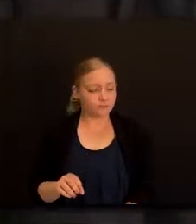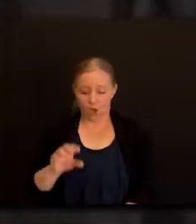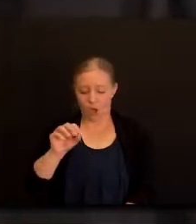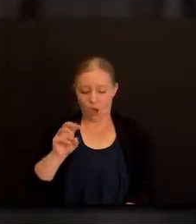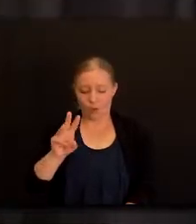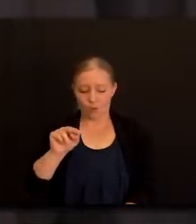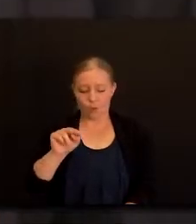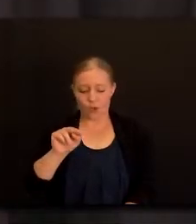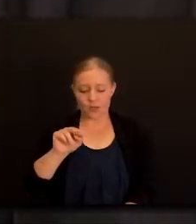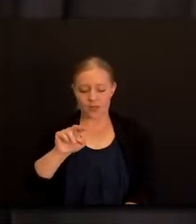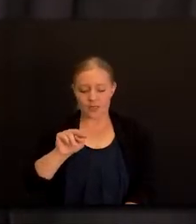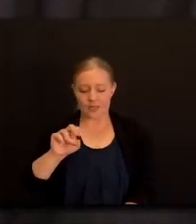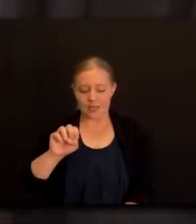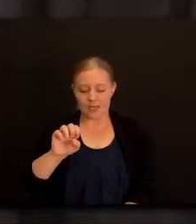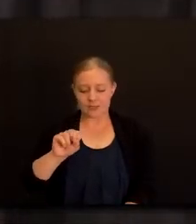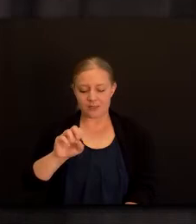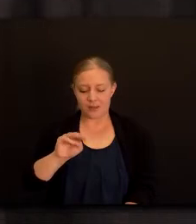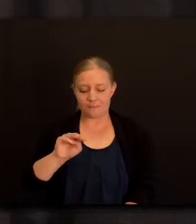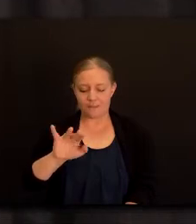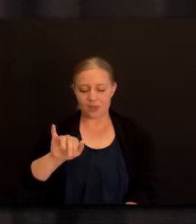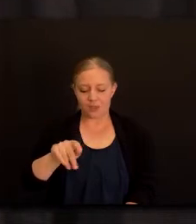Owen Christopher Neesmith.